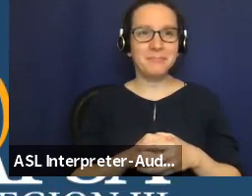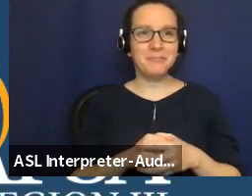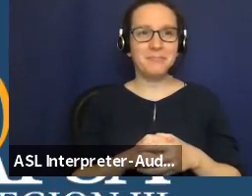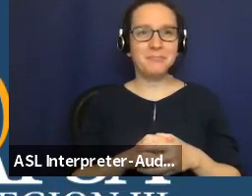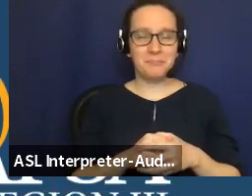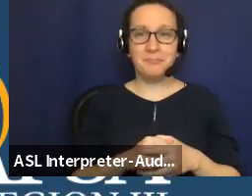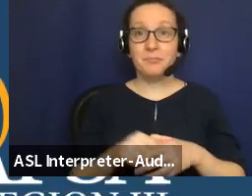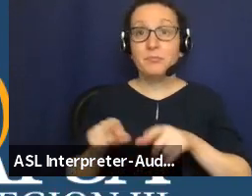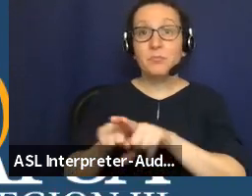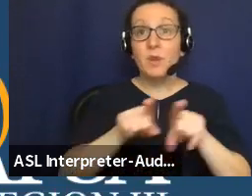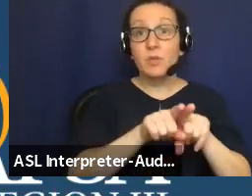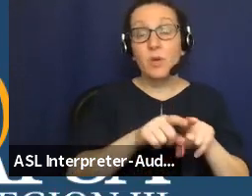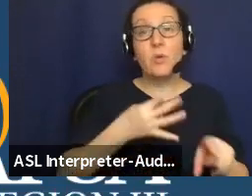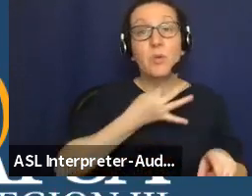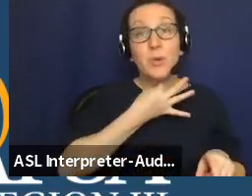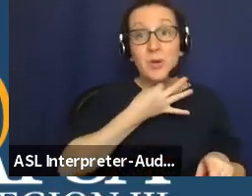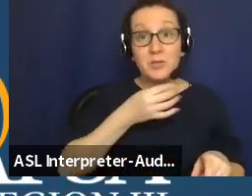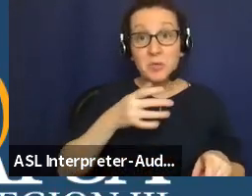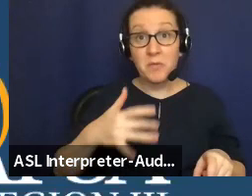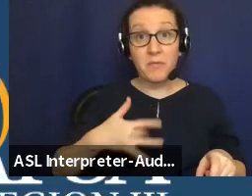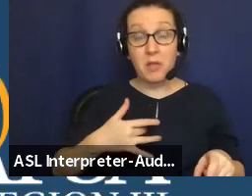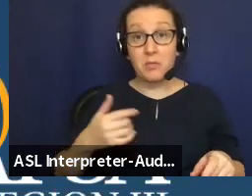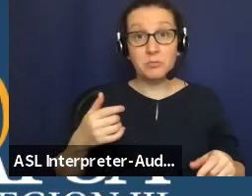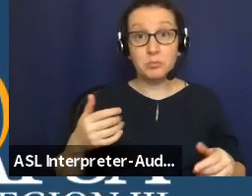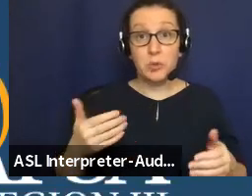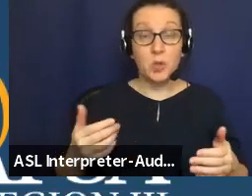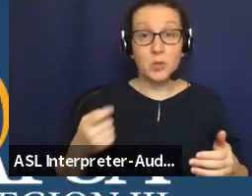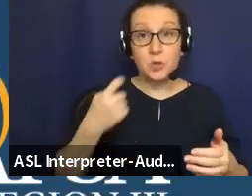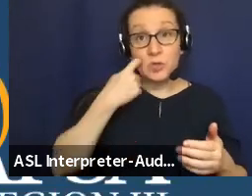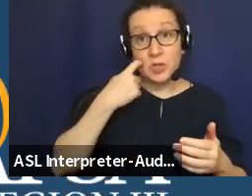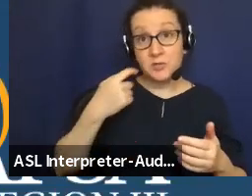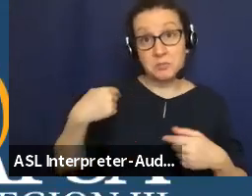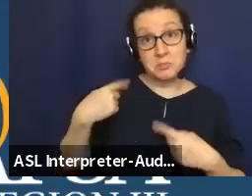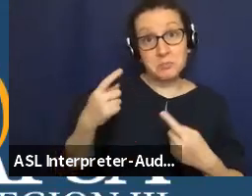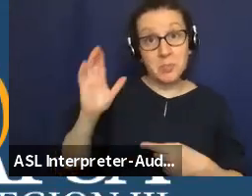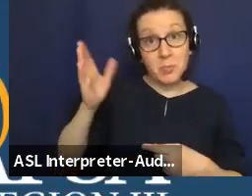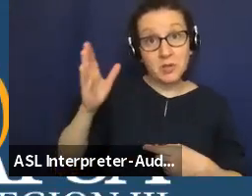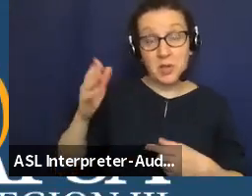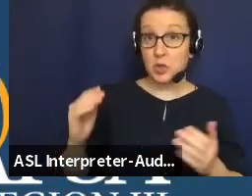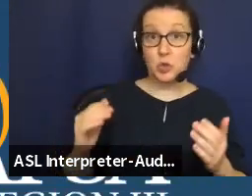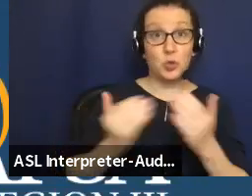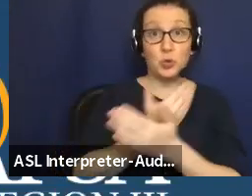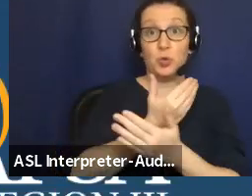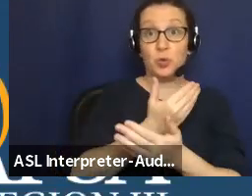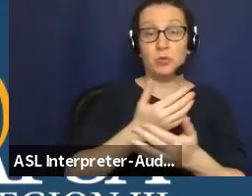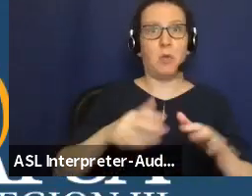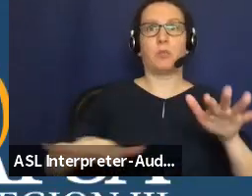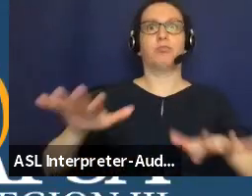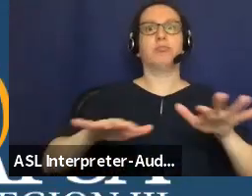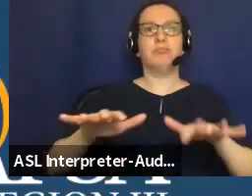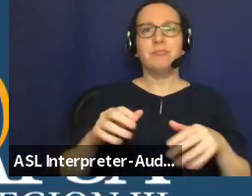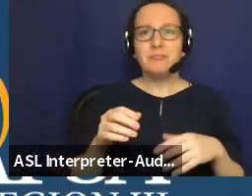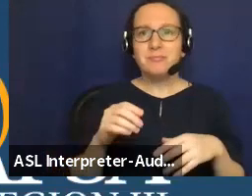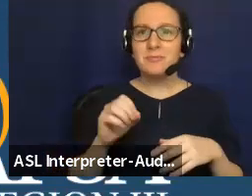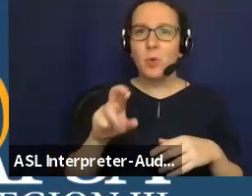Also, we're curious if any of this is new or if there's a resource that was not mentioned and you'd love to share with your peers. Feel free to